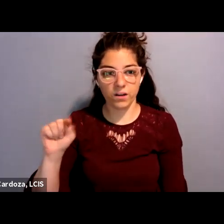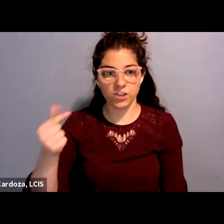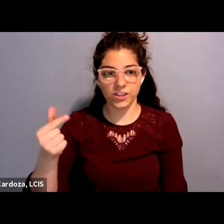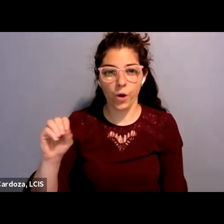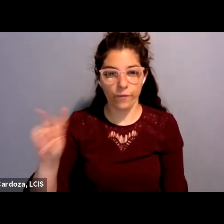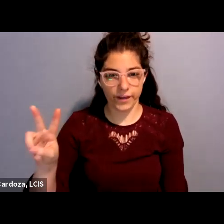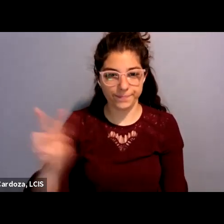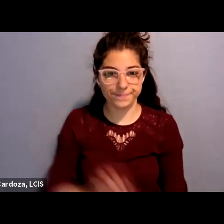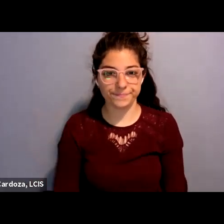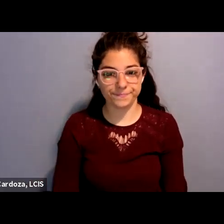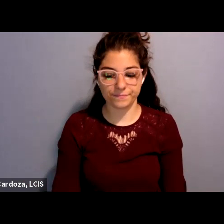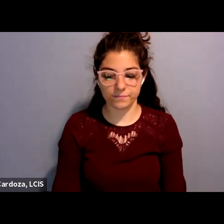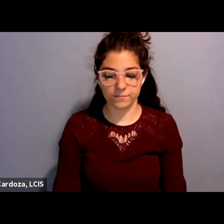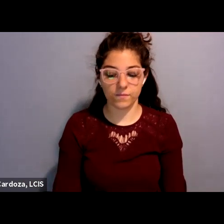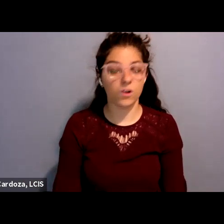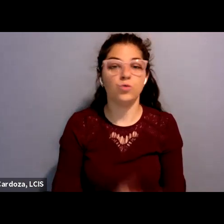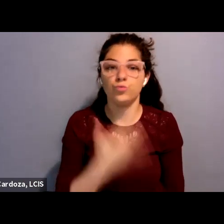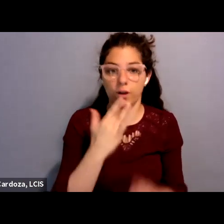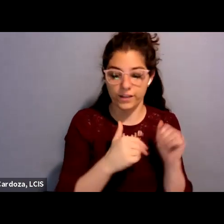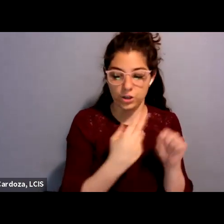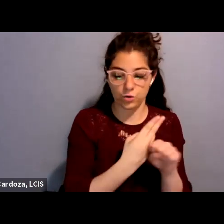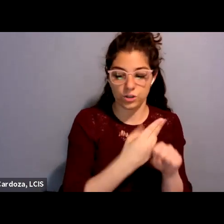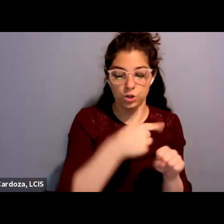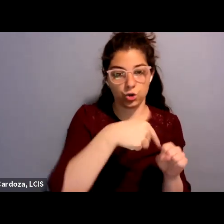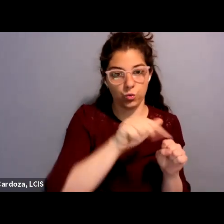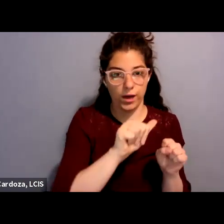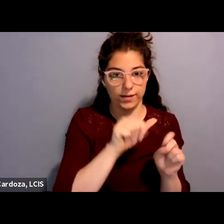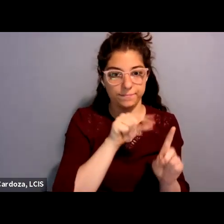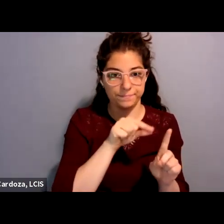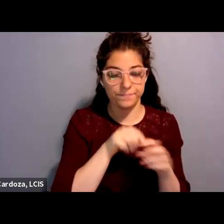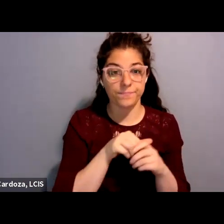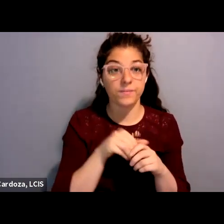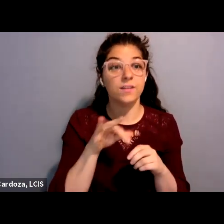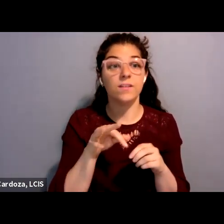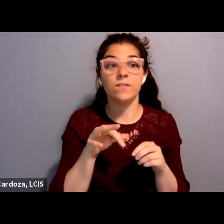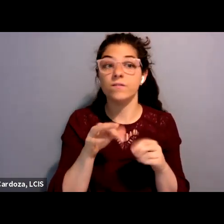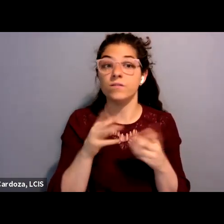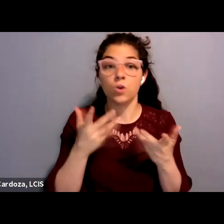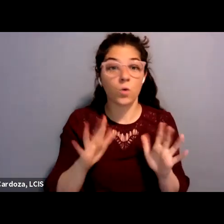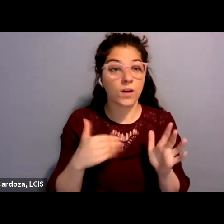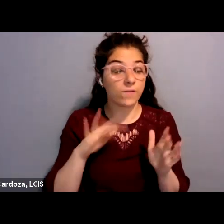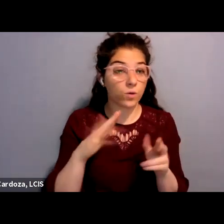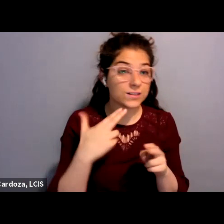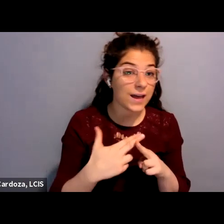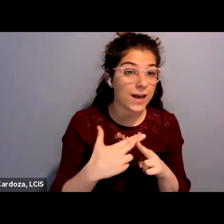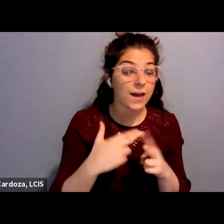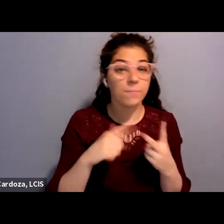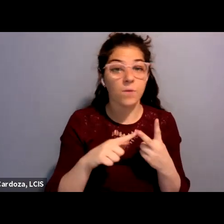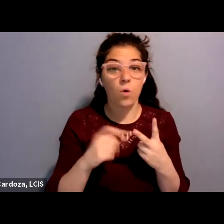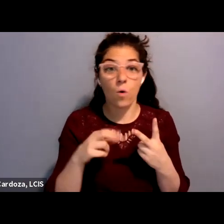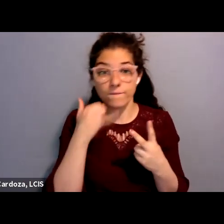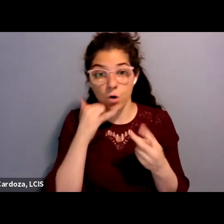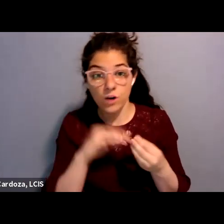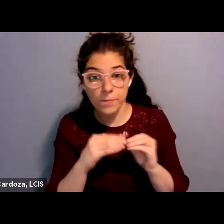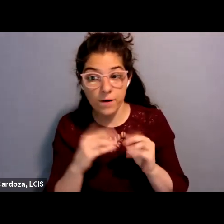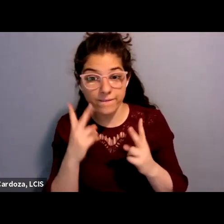rsvp@culture.nyc.gov rather than using the Q&A feature. If you do not wish to have either your name or phone number